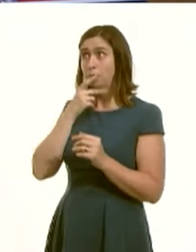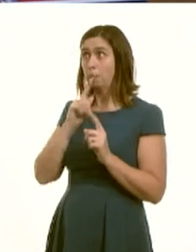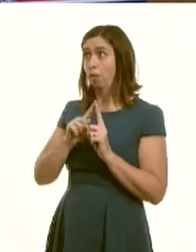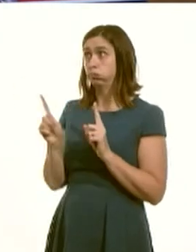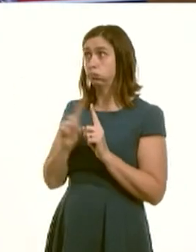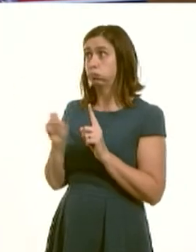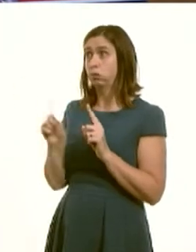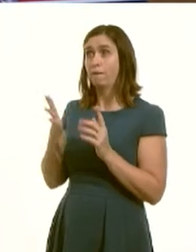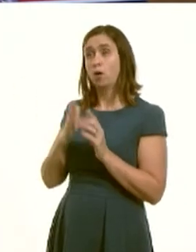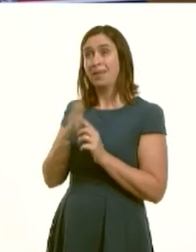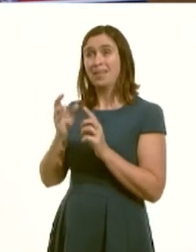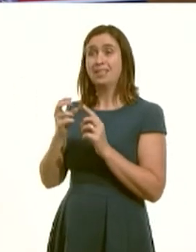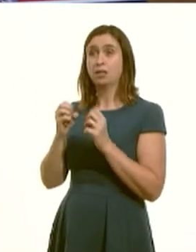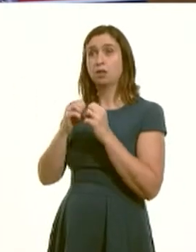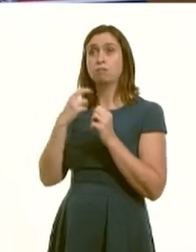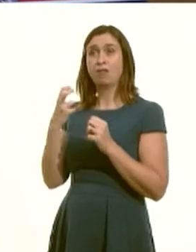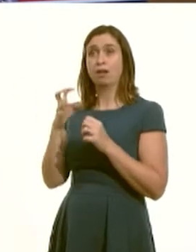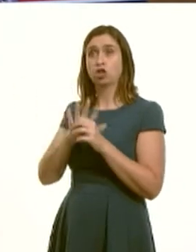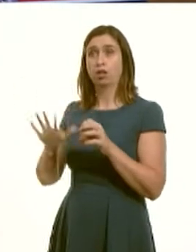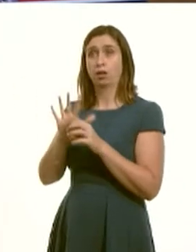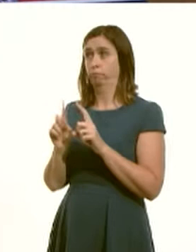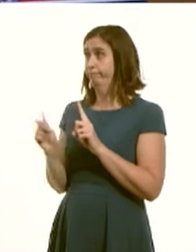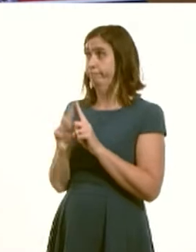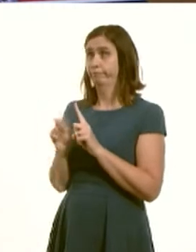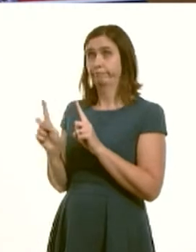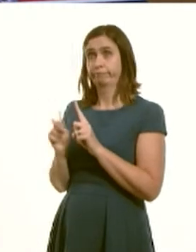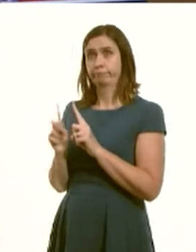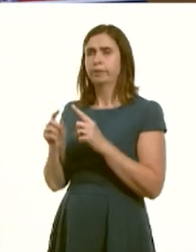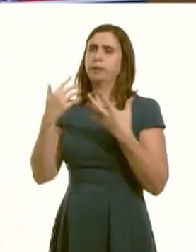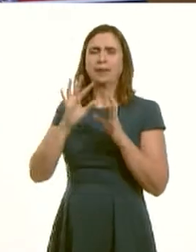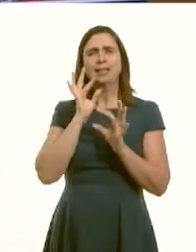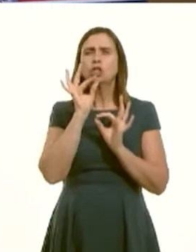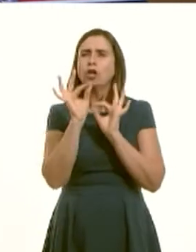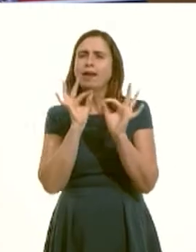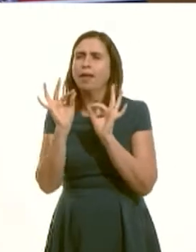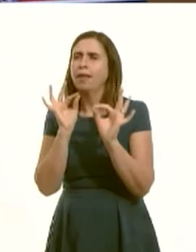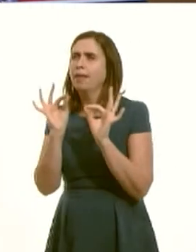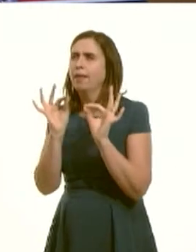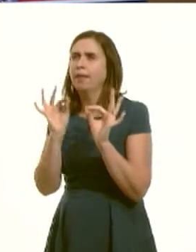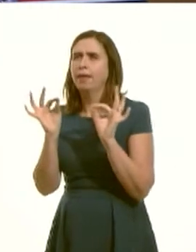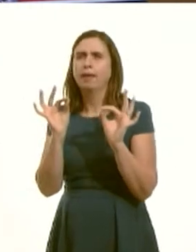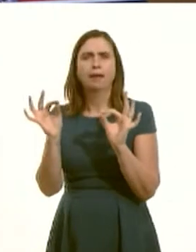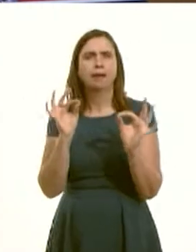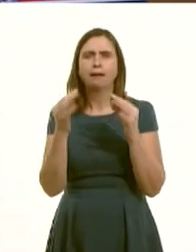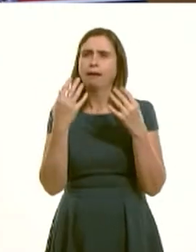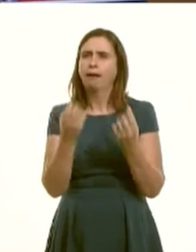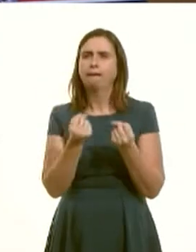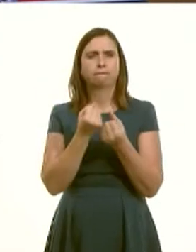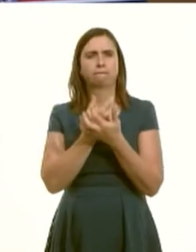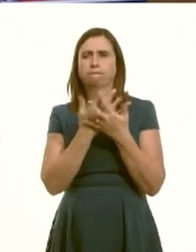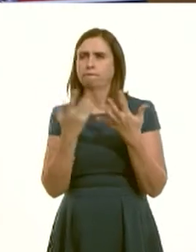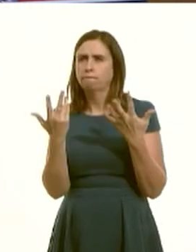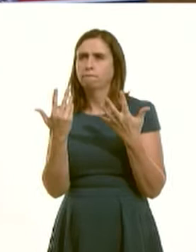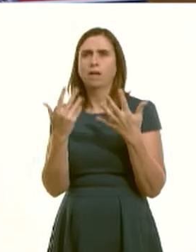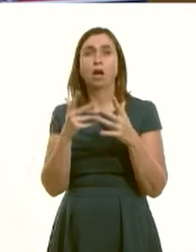eastern Breconshire. But let me give you some examples of a recent survey that was carried out where it was said there were countless examples of outstanding